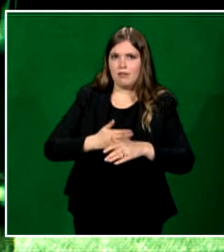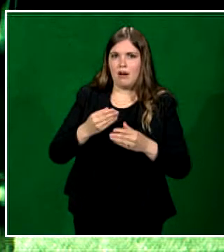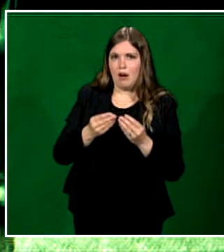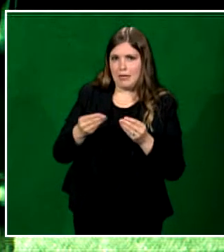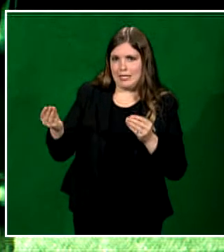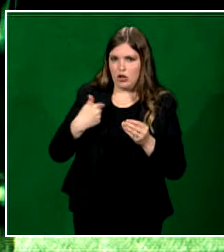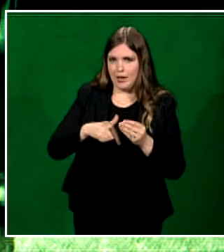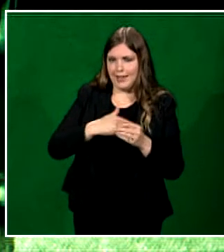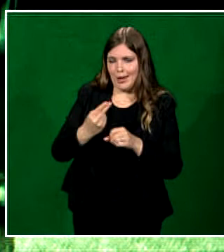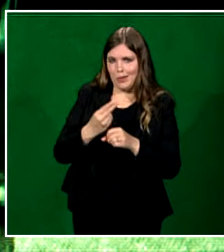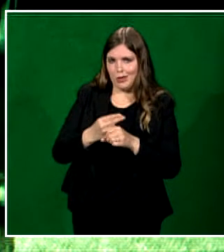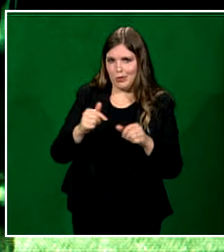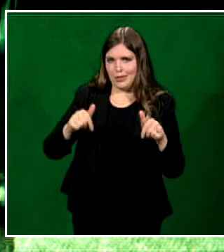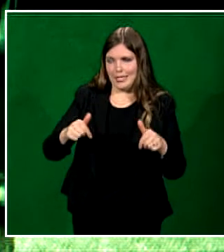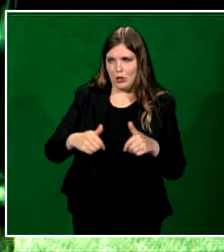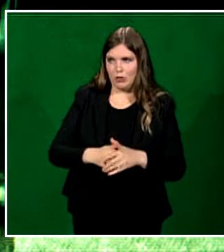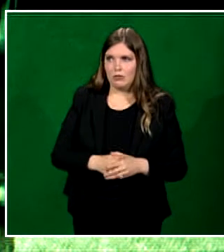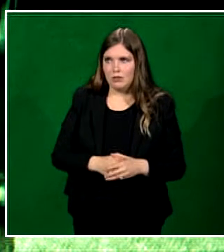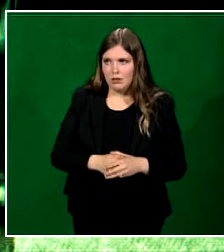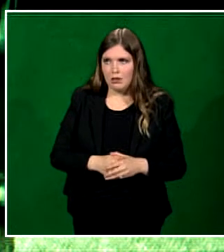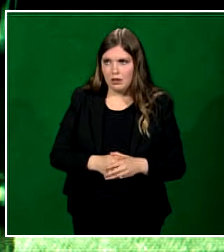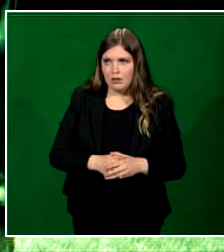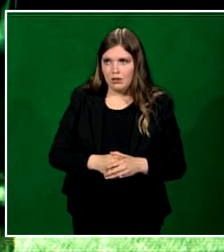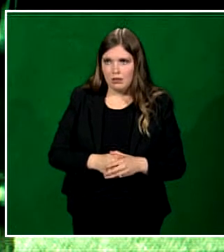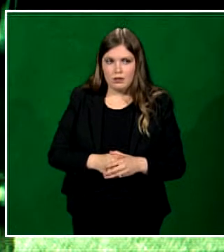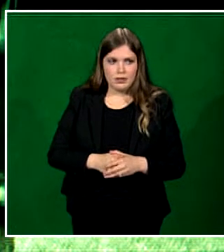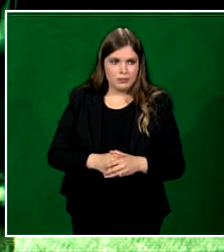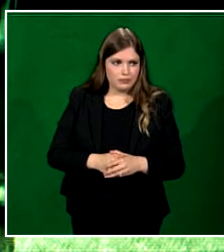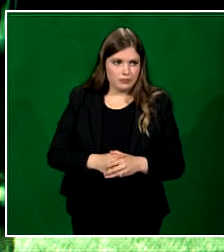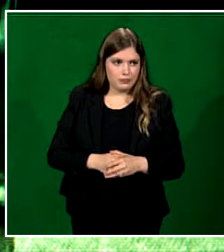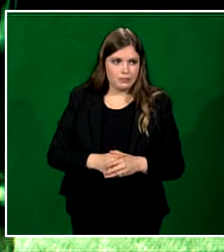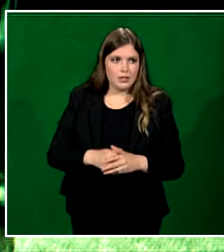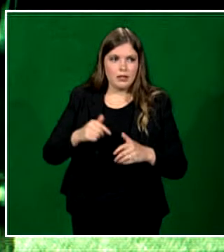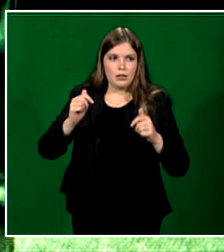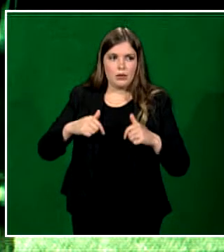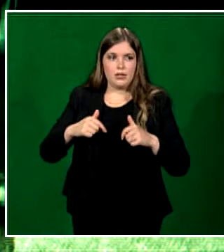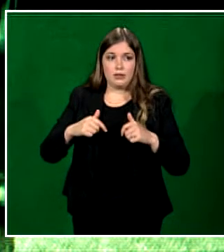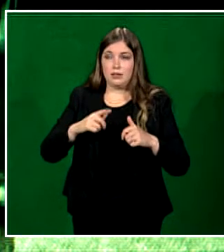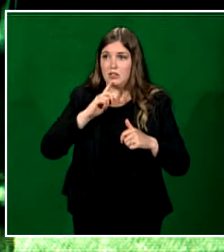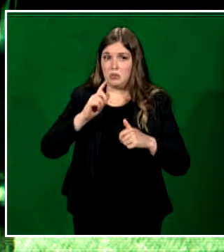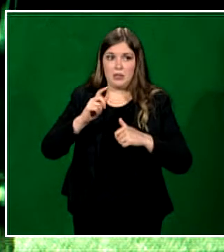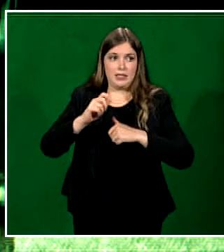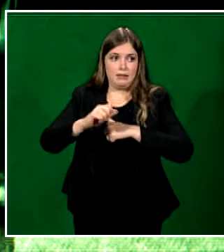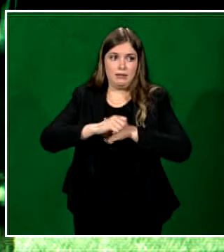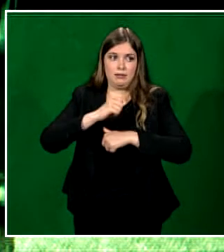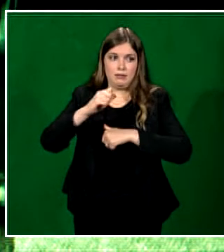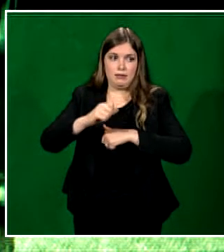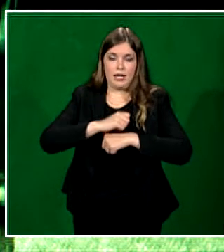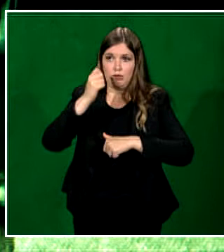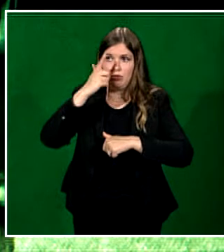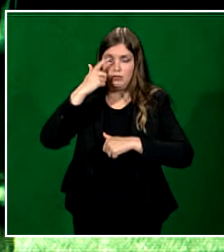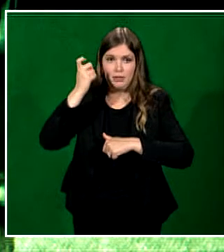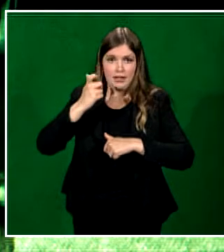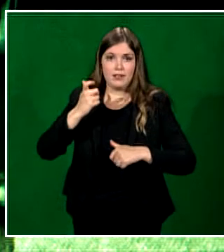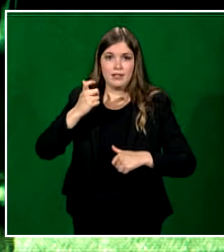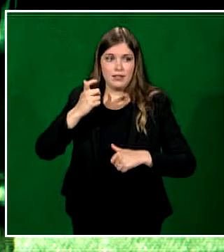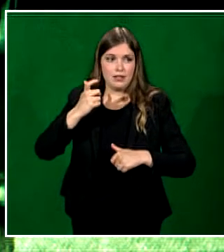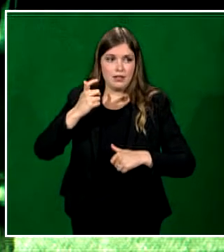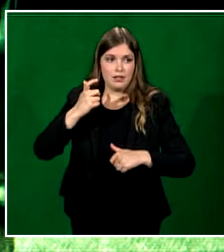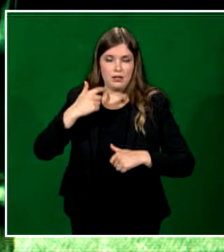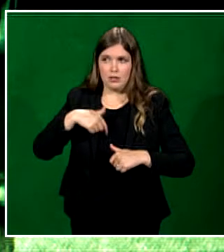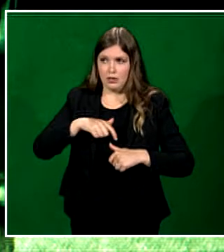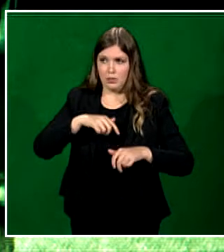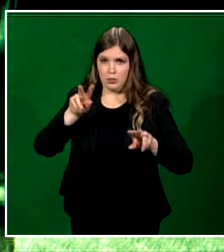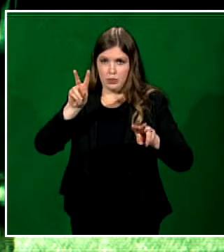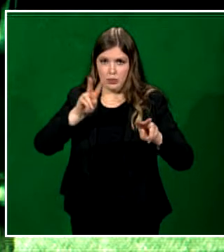waste. With about 25.4% of families relying on charcoal, and this is dangerous since it's sourced from trees, we look at our briquettes becoming an alternative